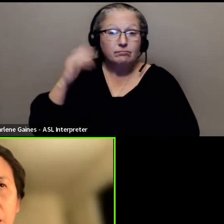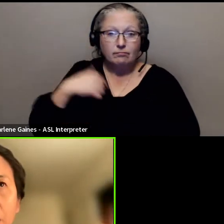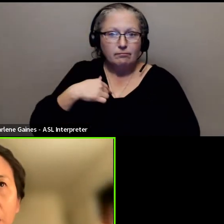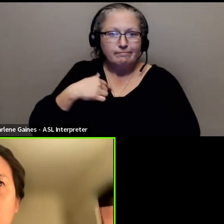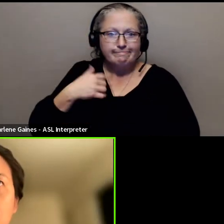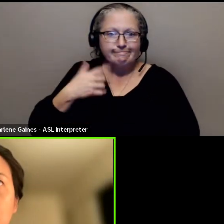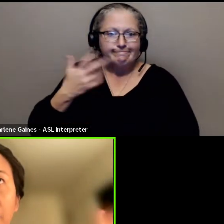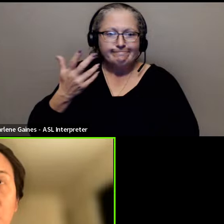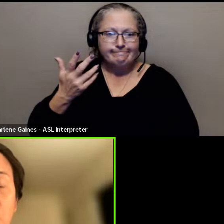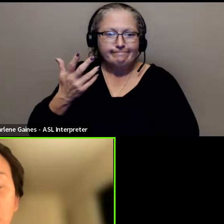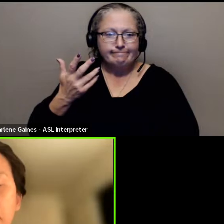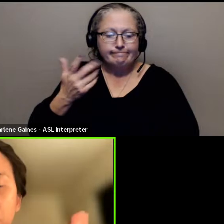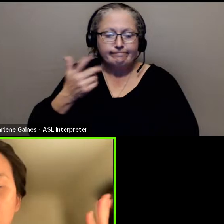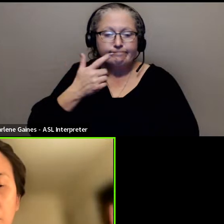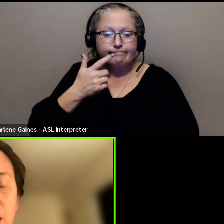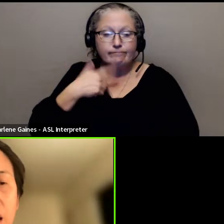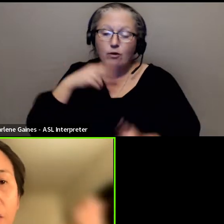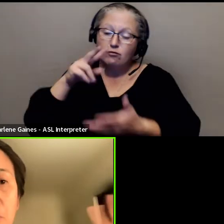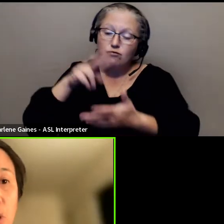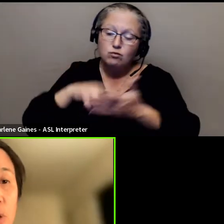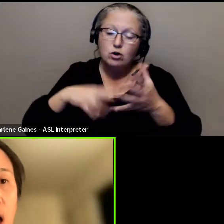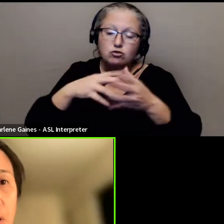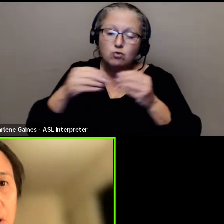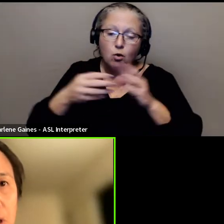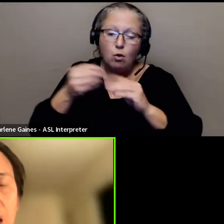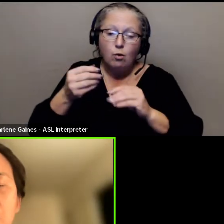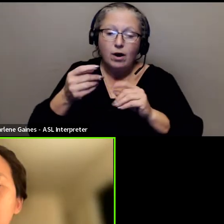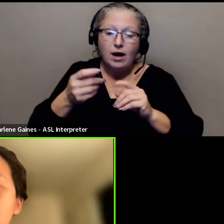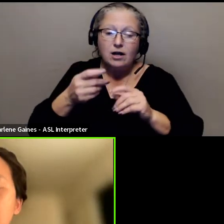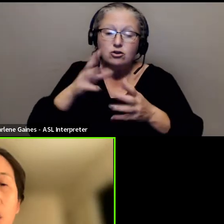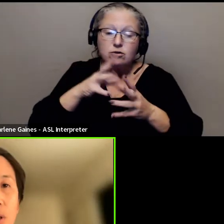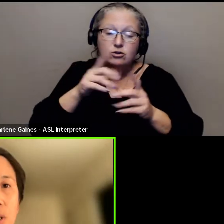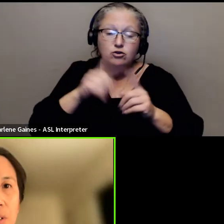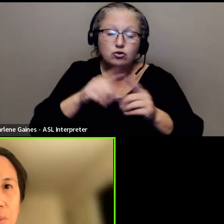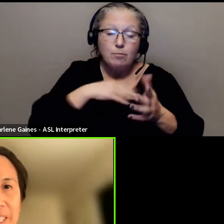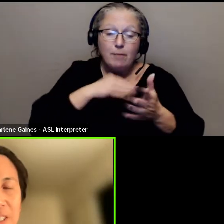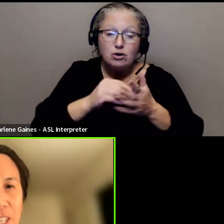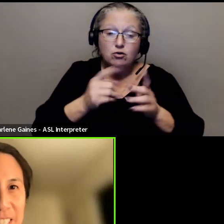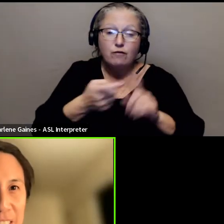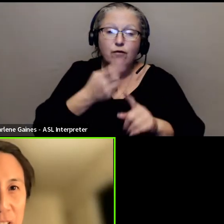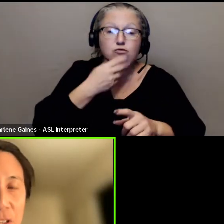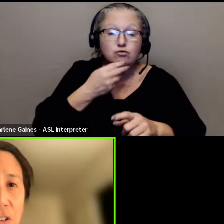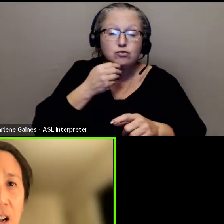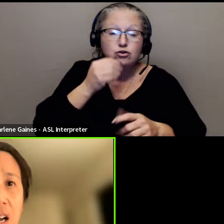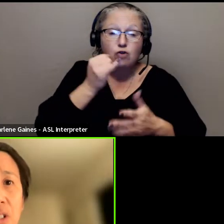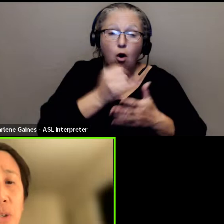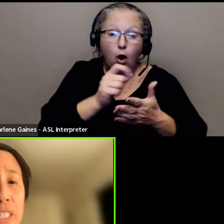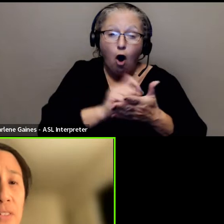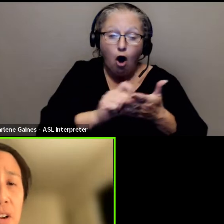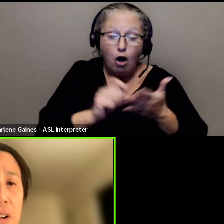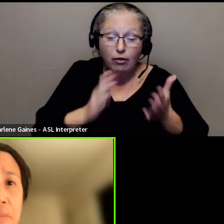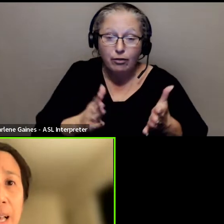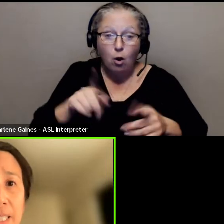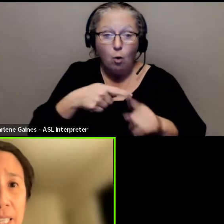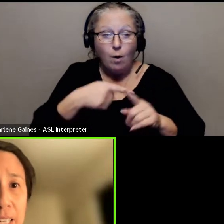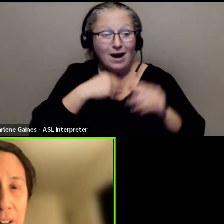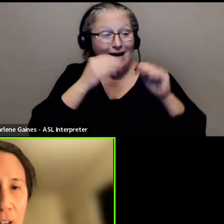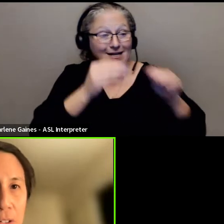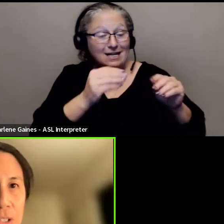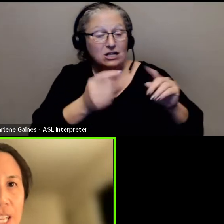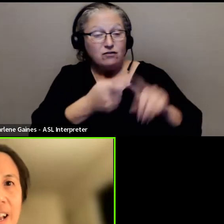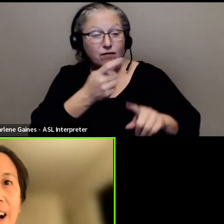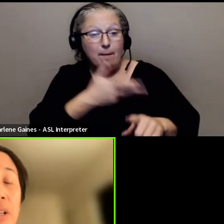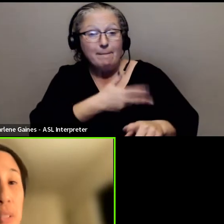had read stories with my students from Jewish authors. And also when I tried to teach stories from